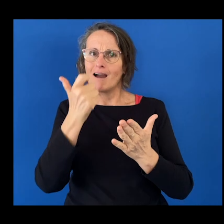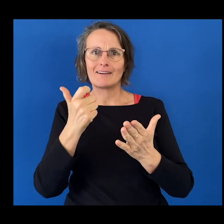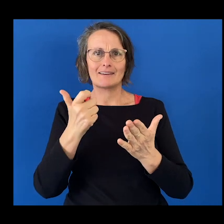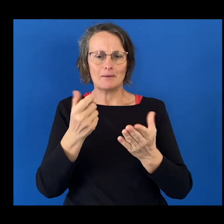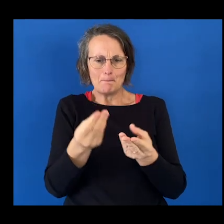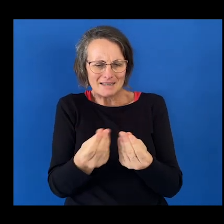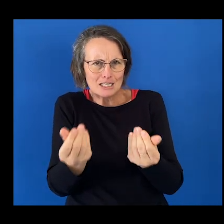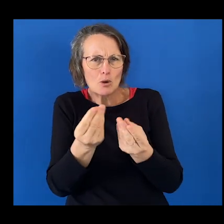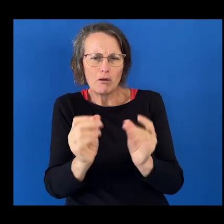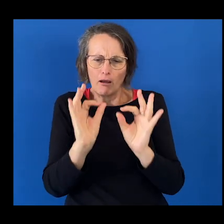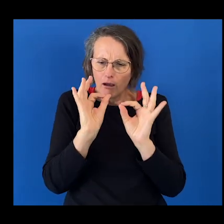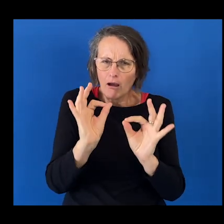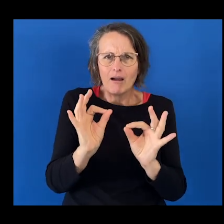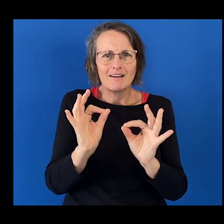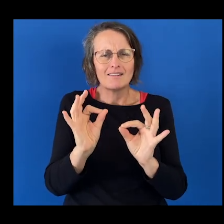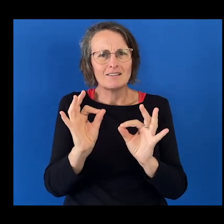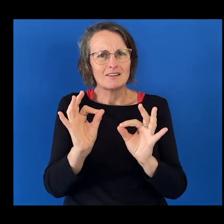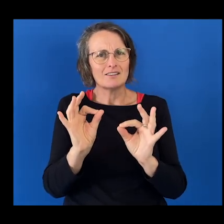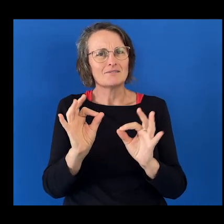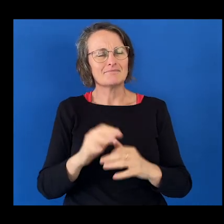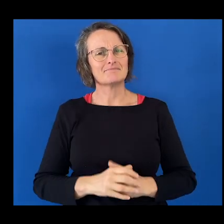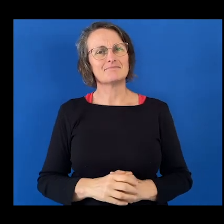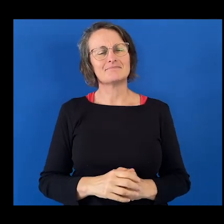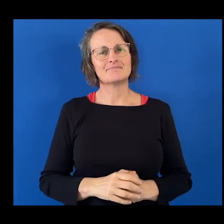materials. So there's a coherence to it all.